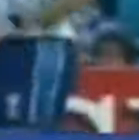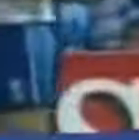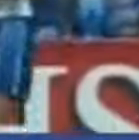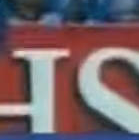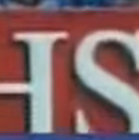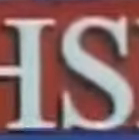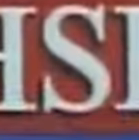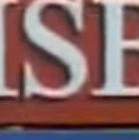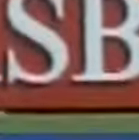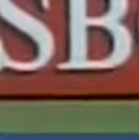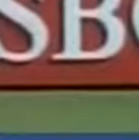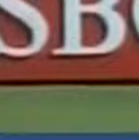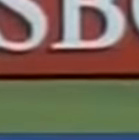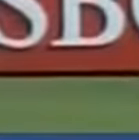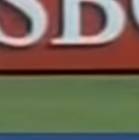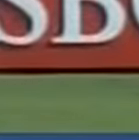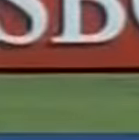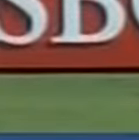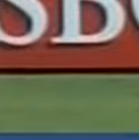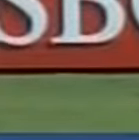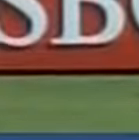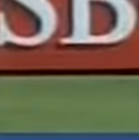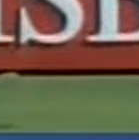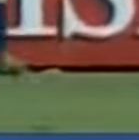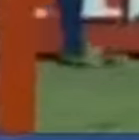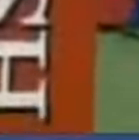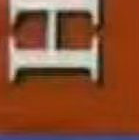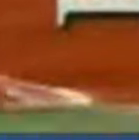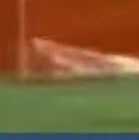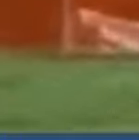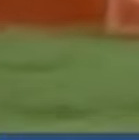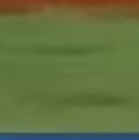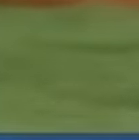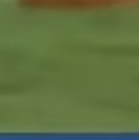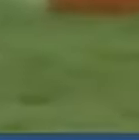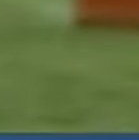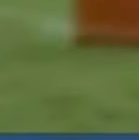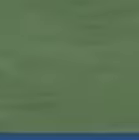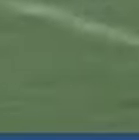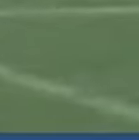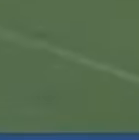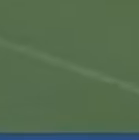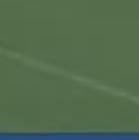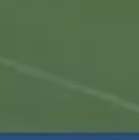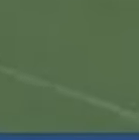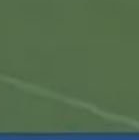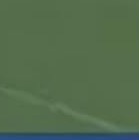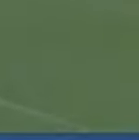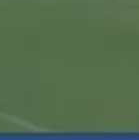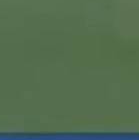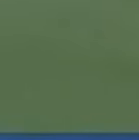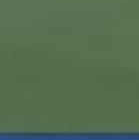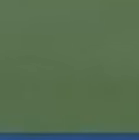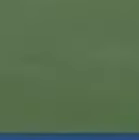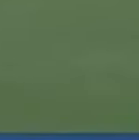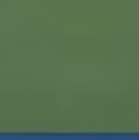single time. You can give Sanatla nothing. He bangs it down. Right tapping and going is